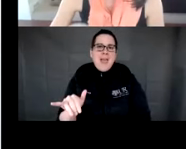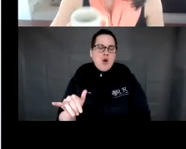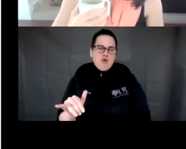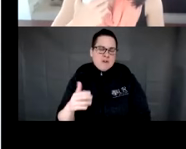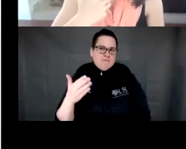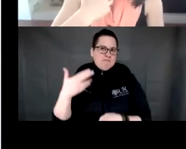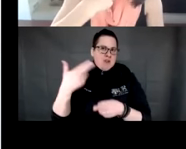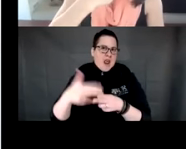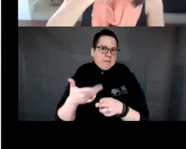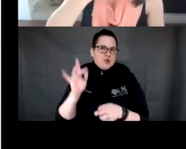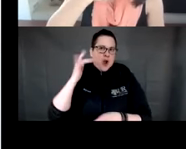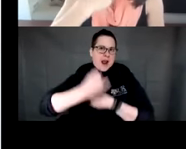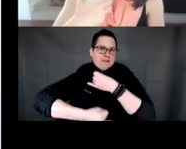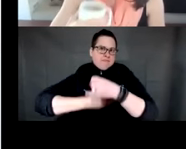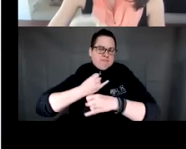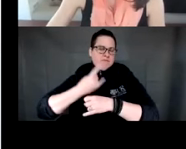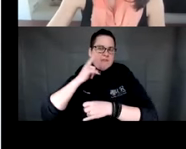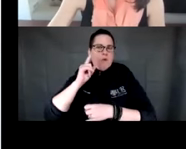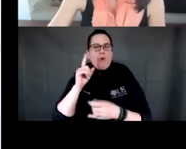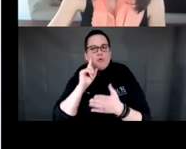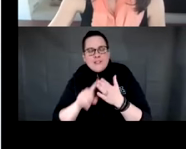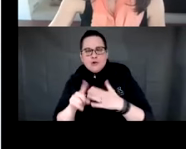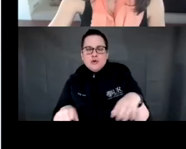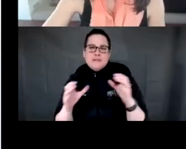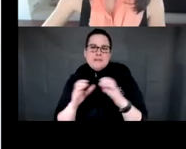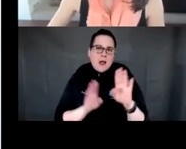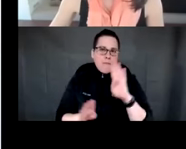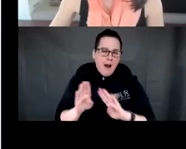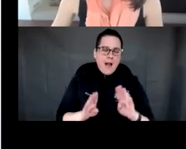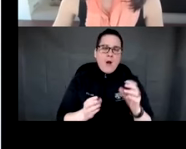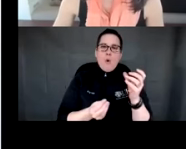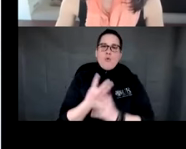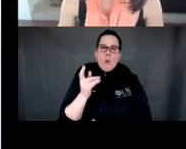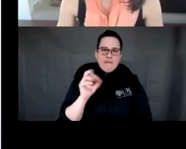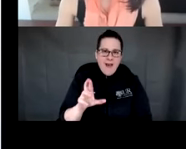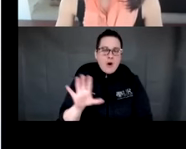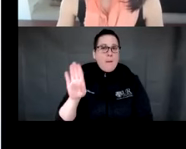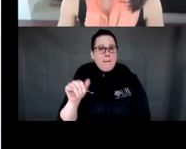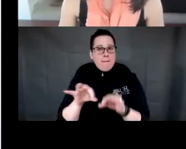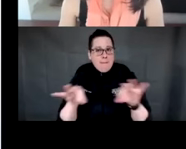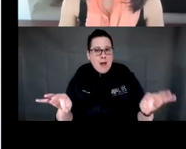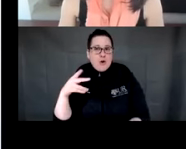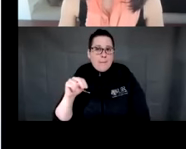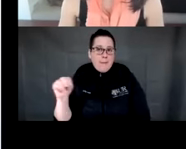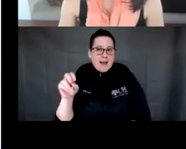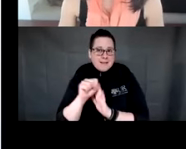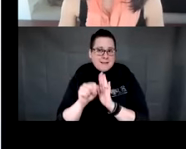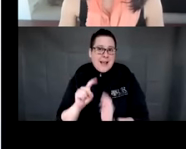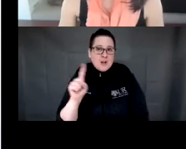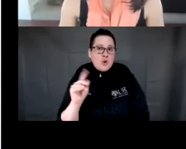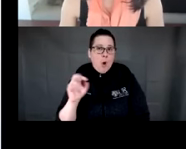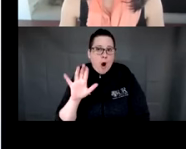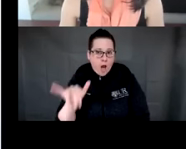known for her research in cell biology and growth factors. She received her bachelor's from Penn State in zoology and her doctorate